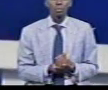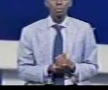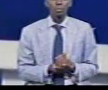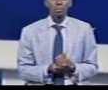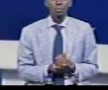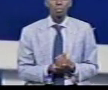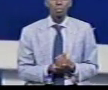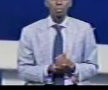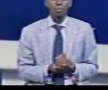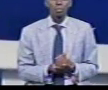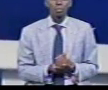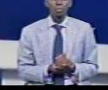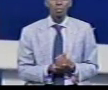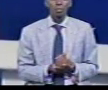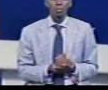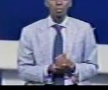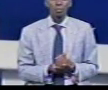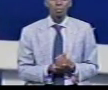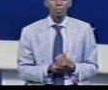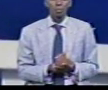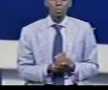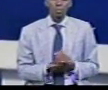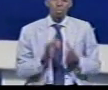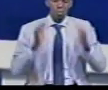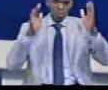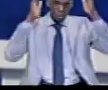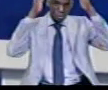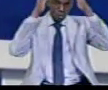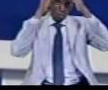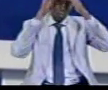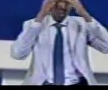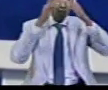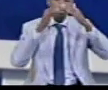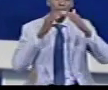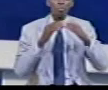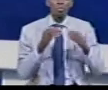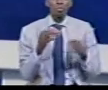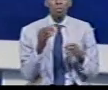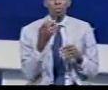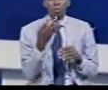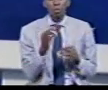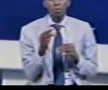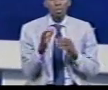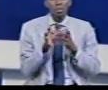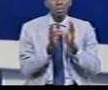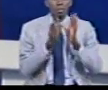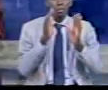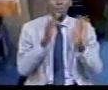Bishop Stephen Owusu Jackson, Christian Praise International, General Overseer.